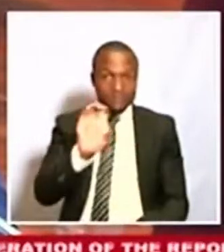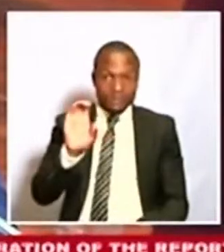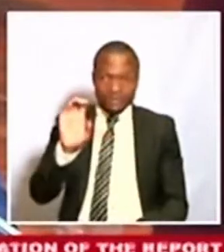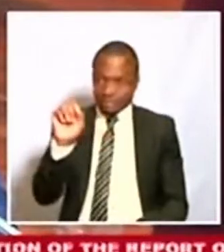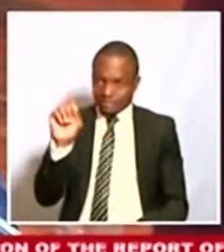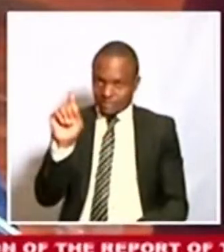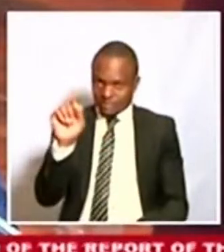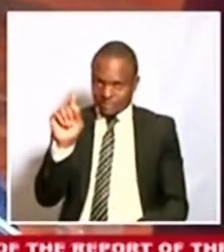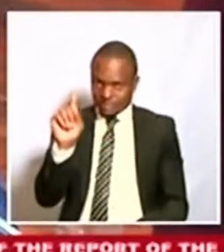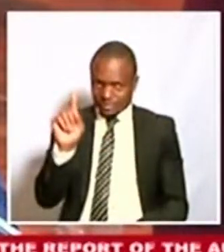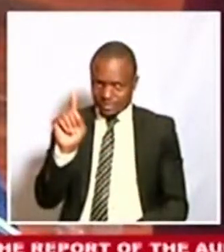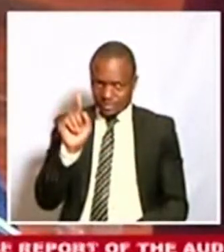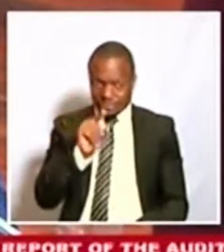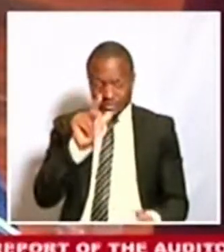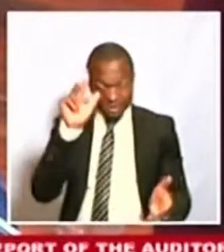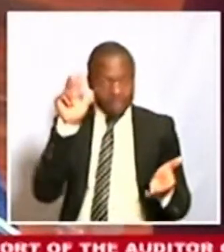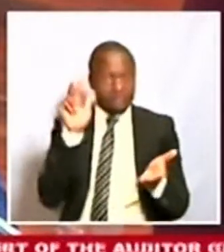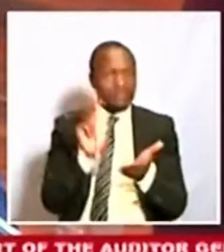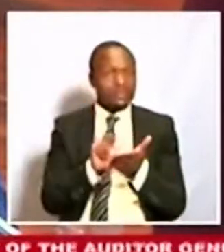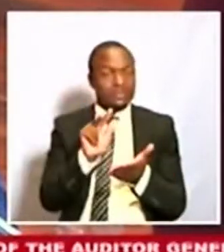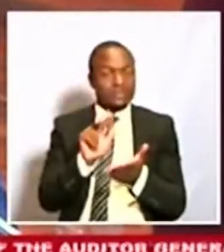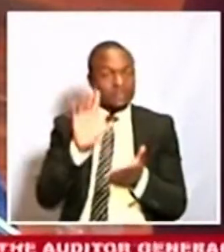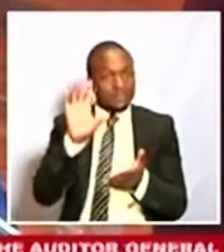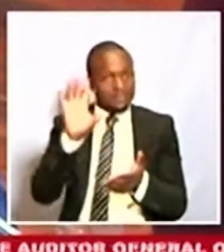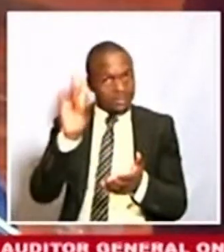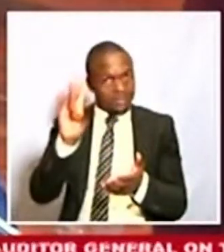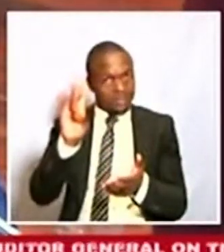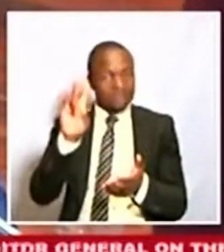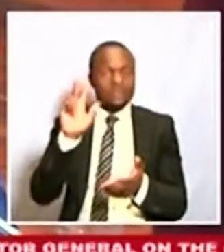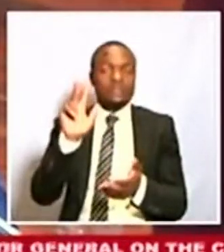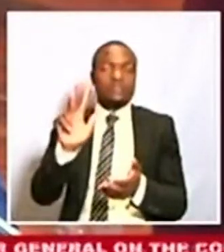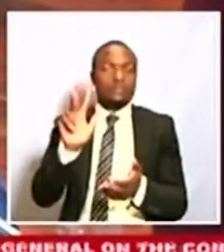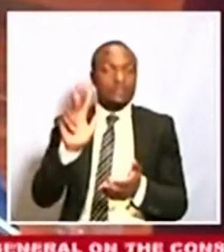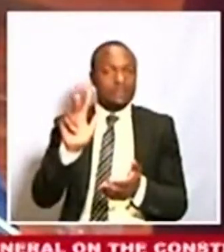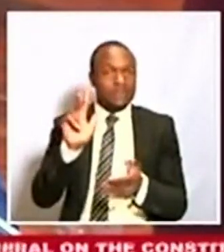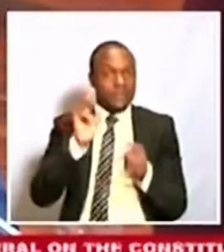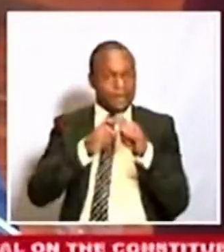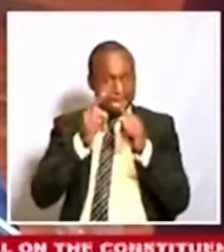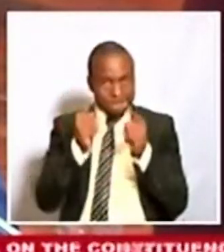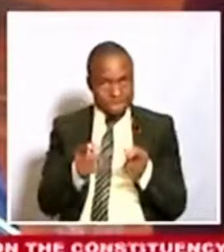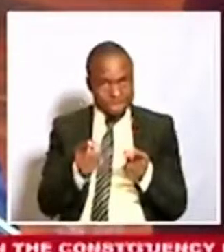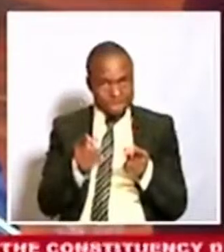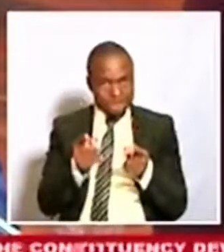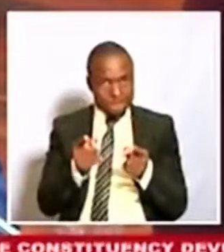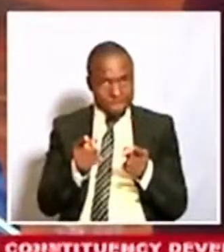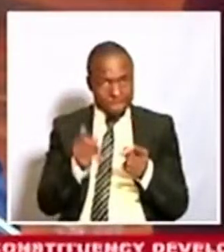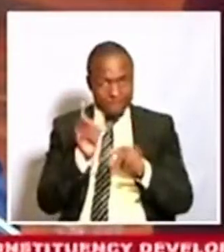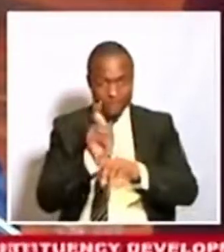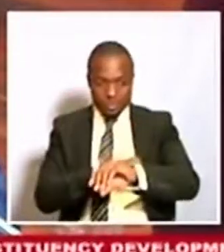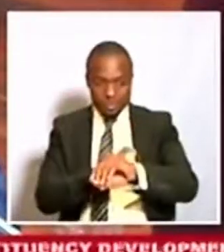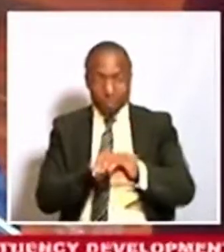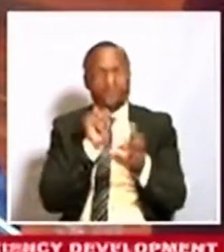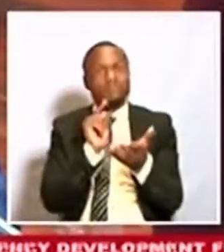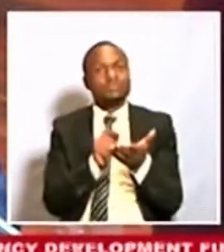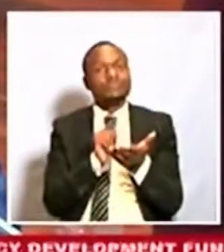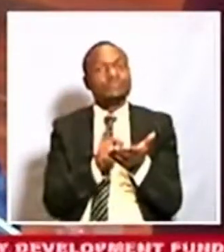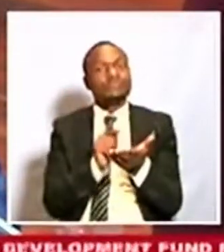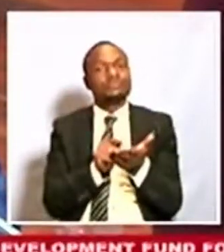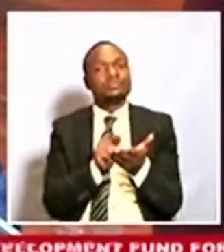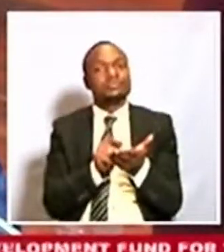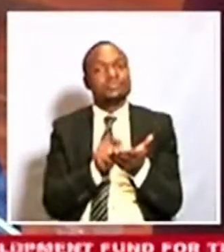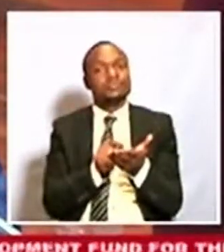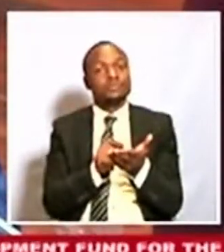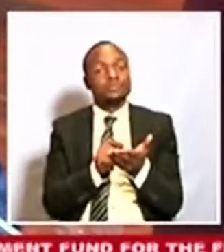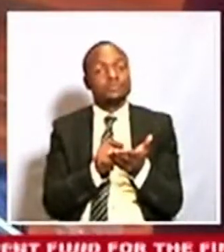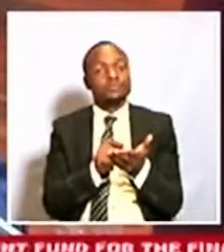111. She signed on the 73. But unfortunately, during this time, there is a